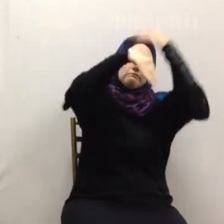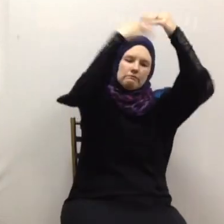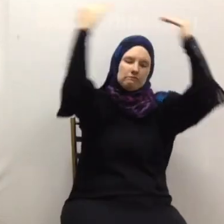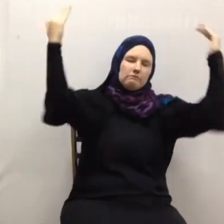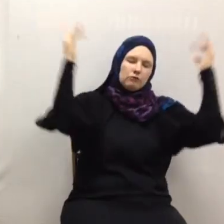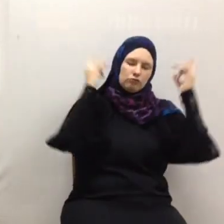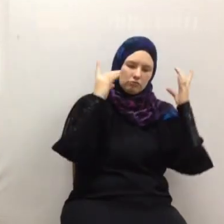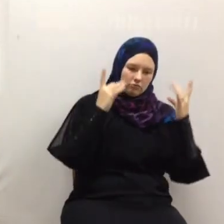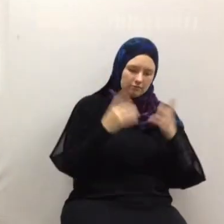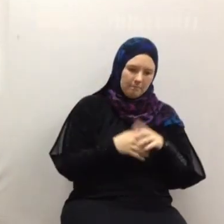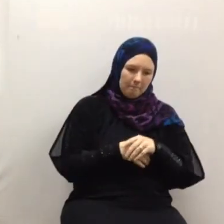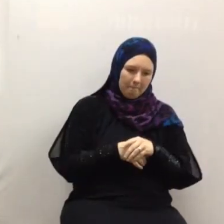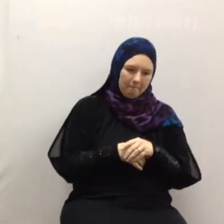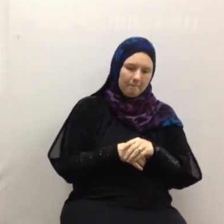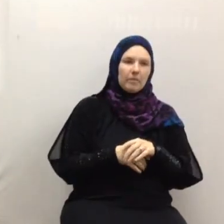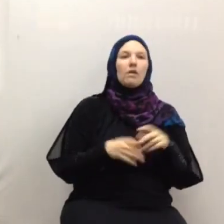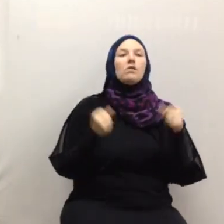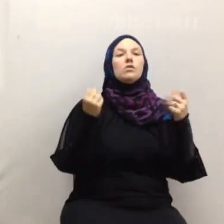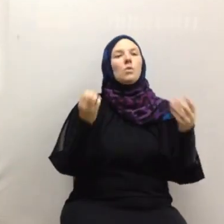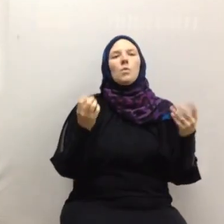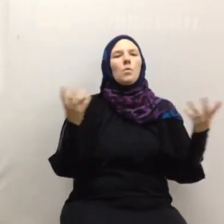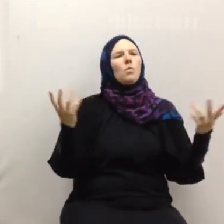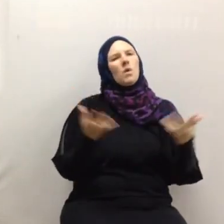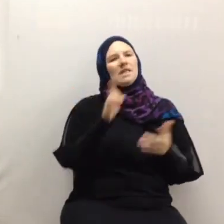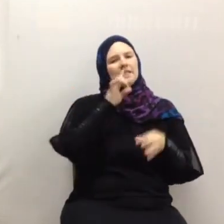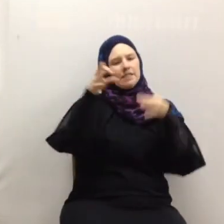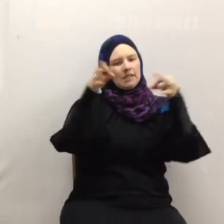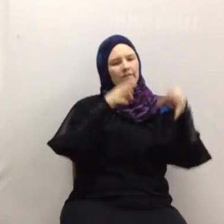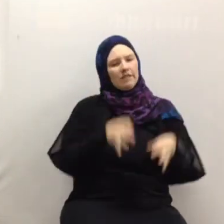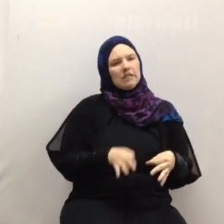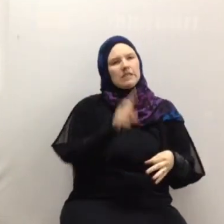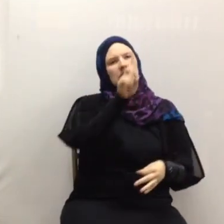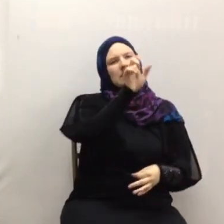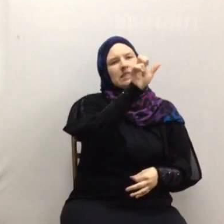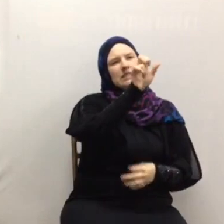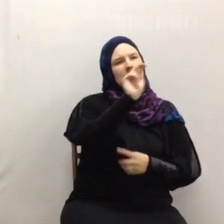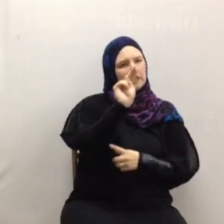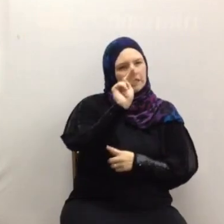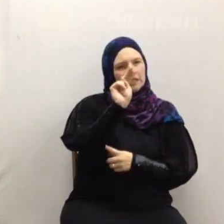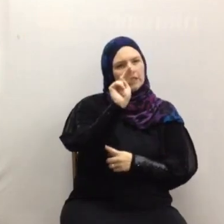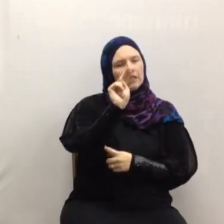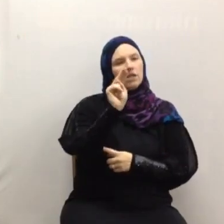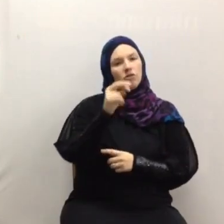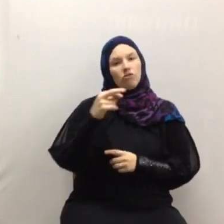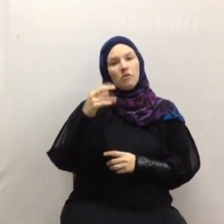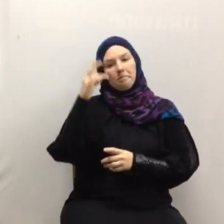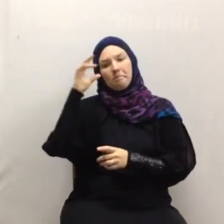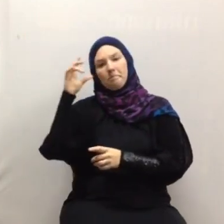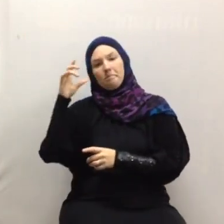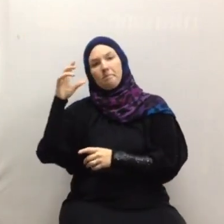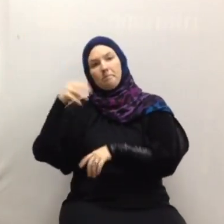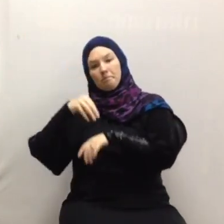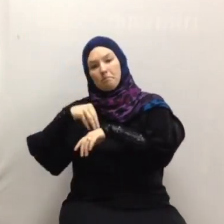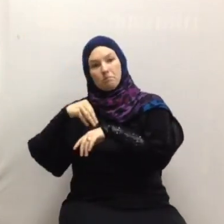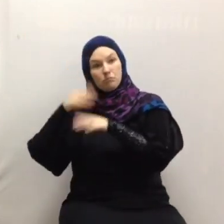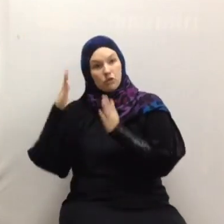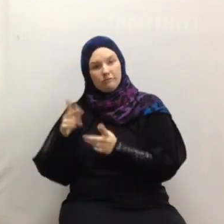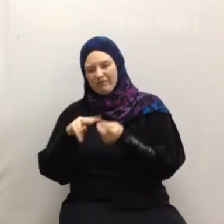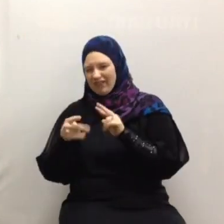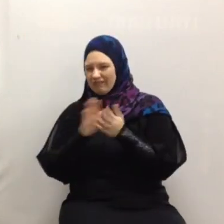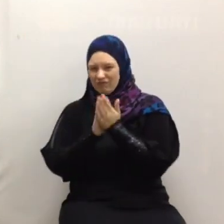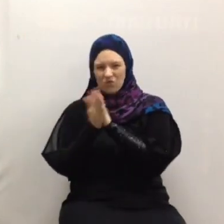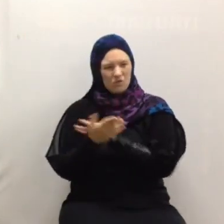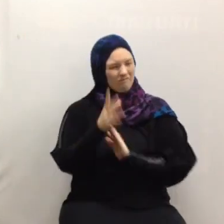So what is the definition of deen, and why are Muslims really confused about that definition? The